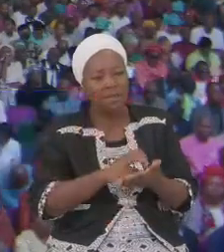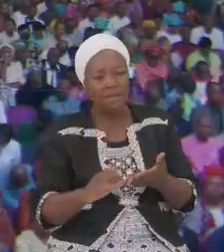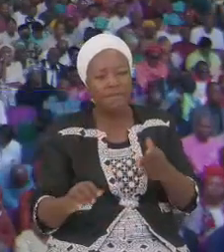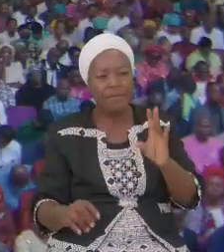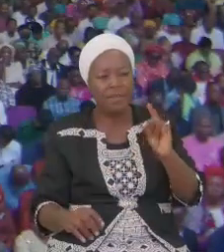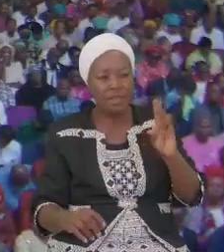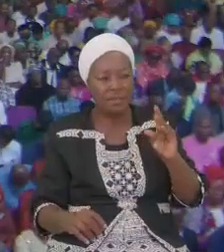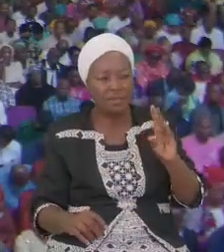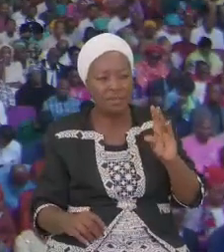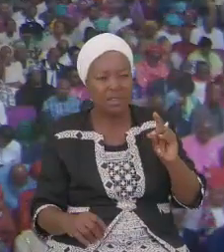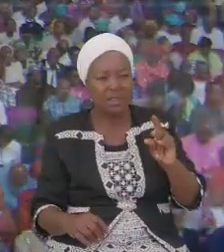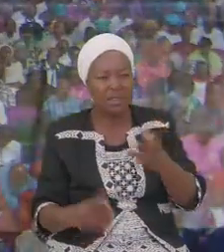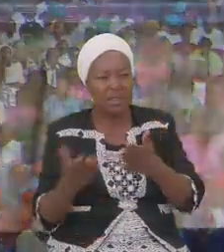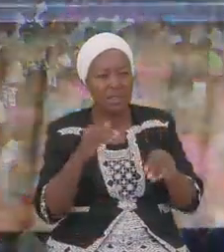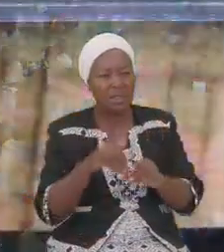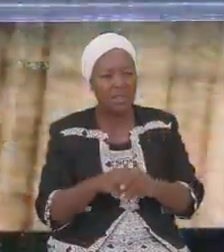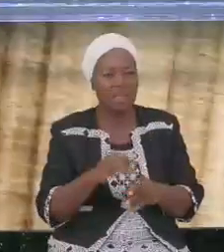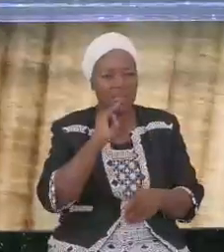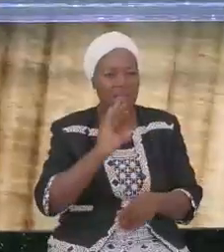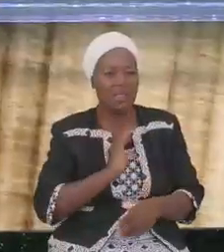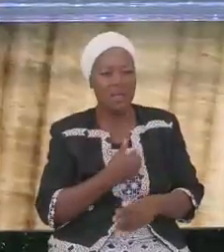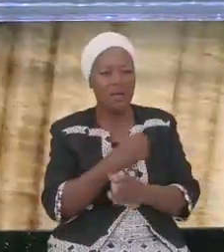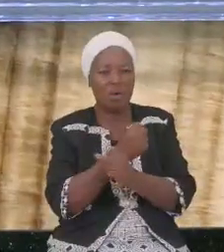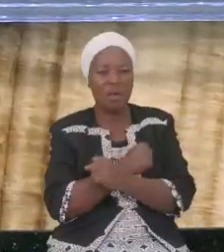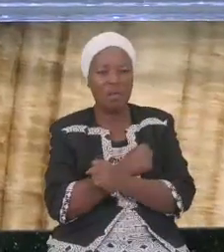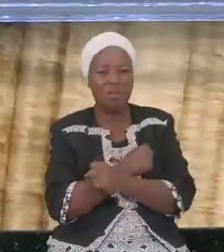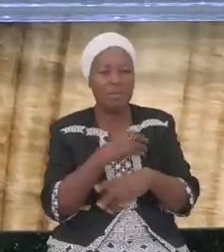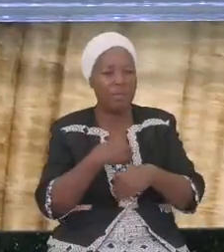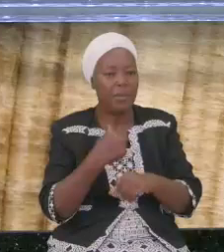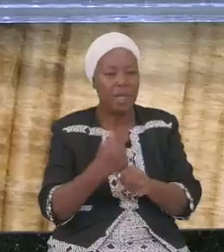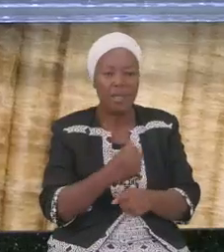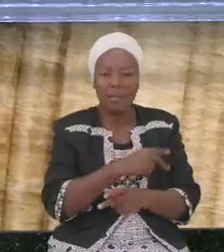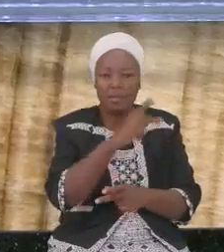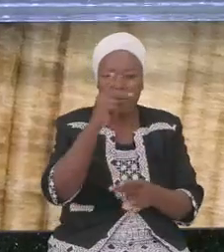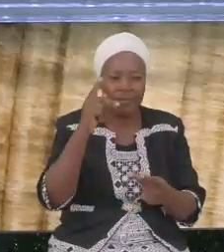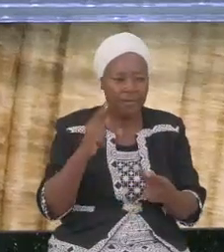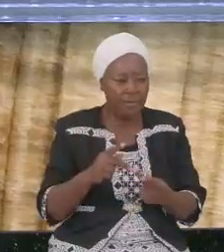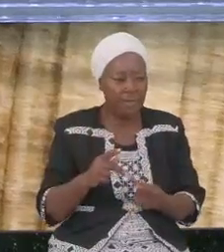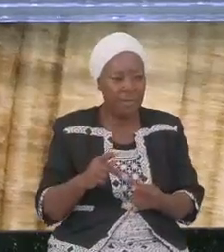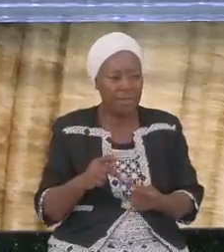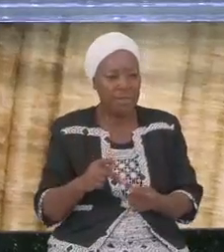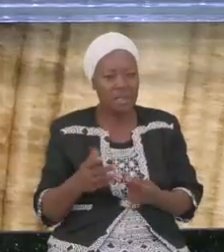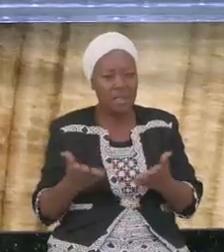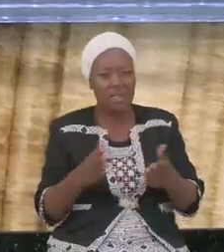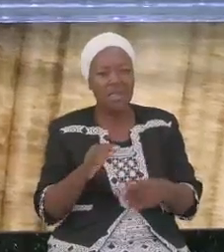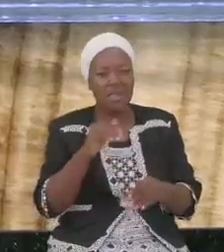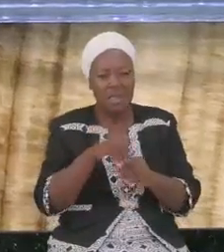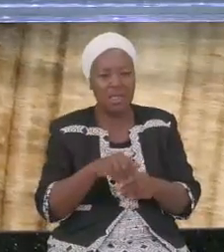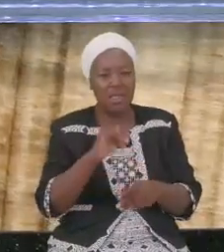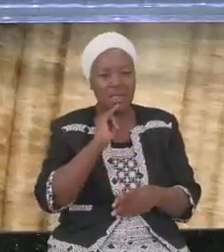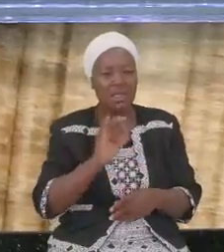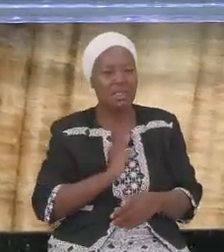17, herein is our love made perfect. Herein is